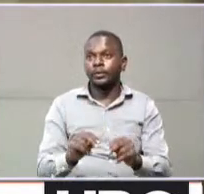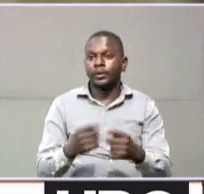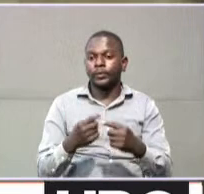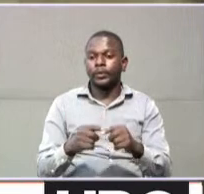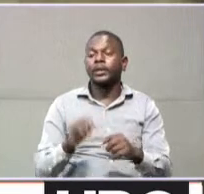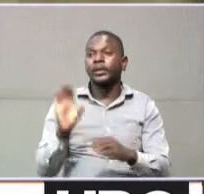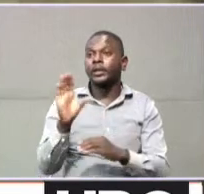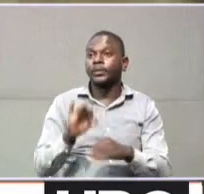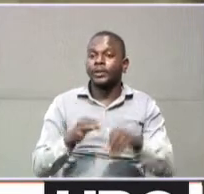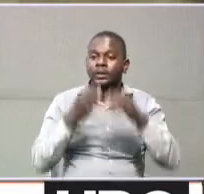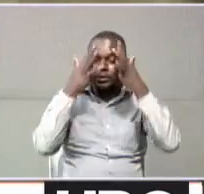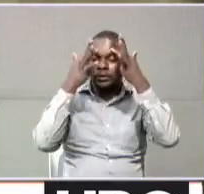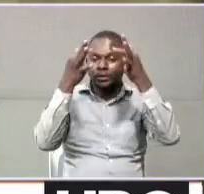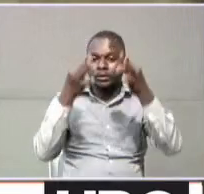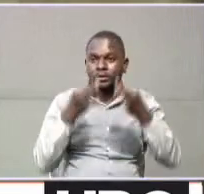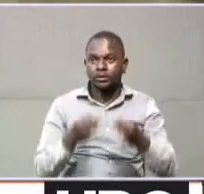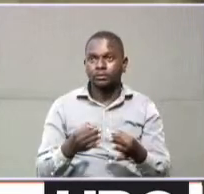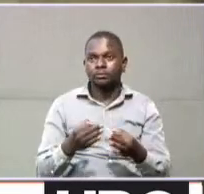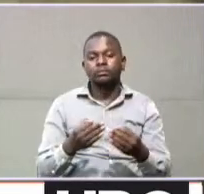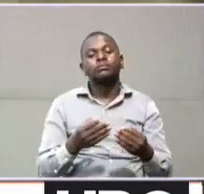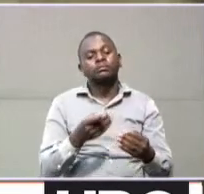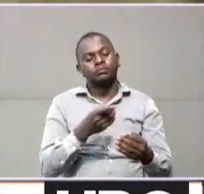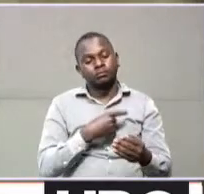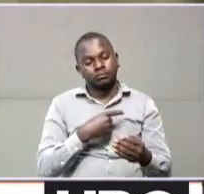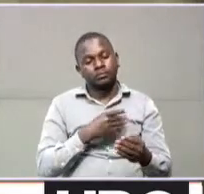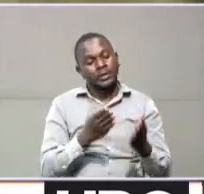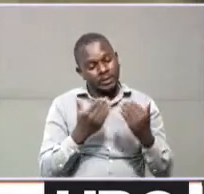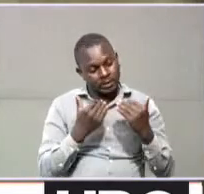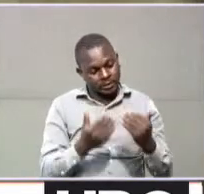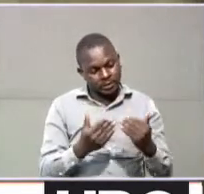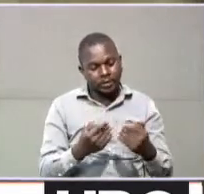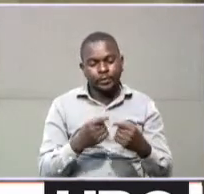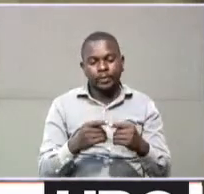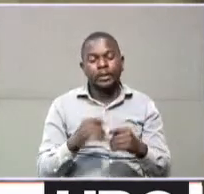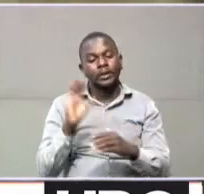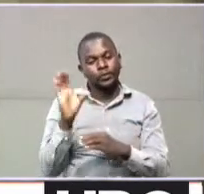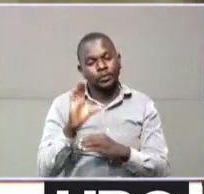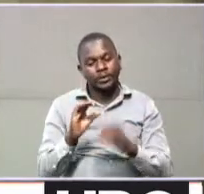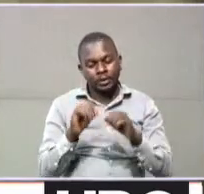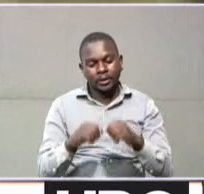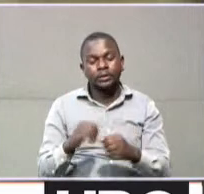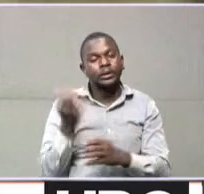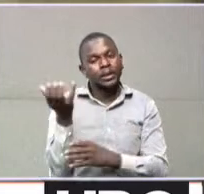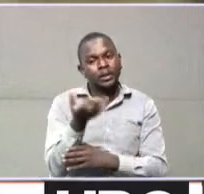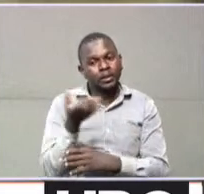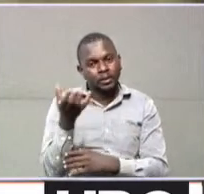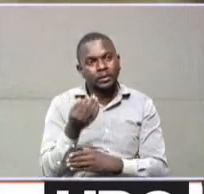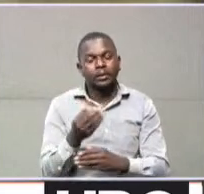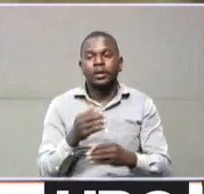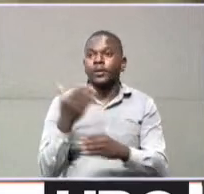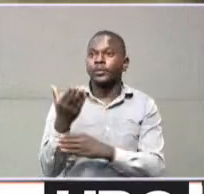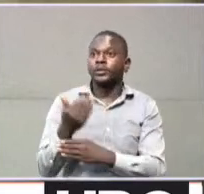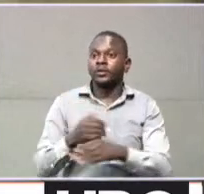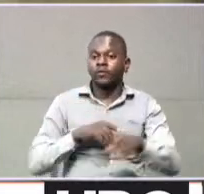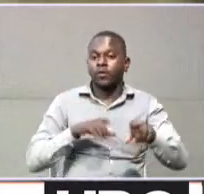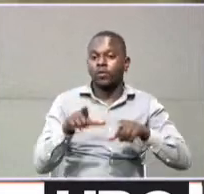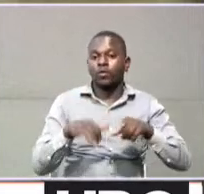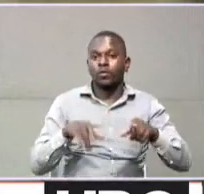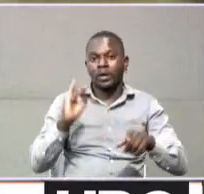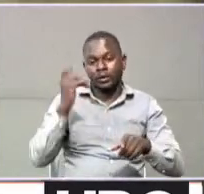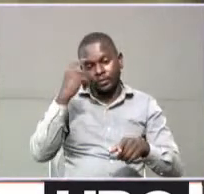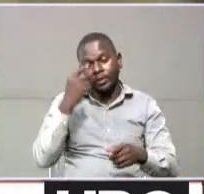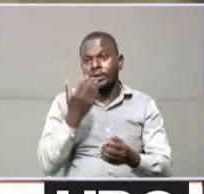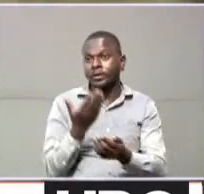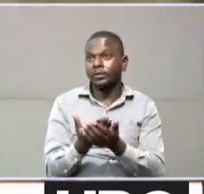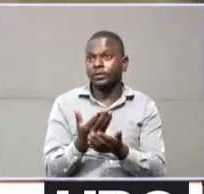community decision thanks for updating us but the committee can scrutinize but minister for roko government i request